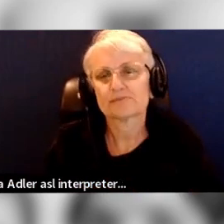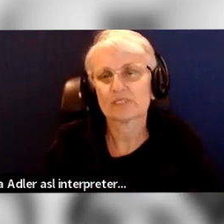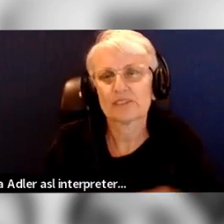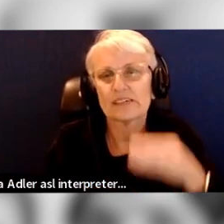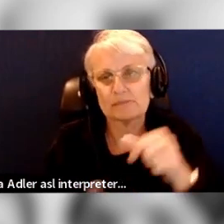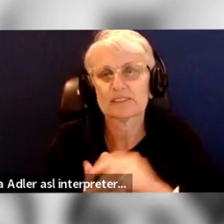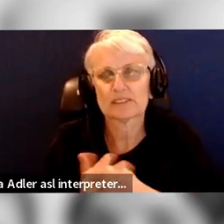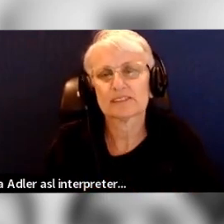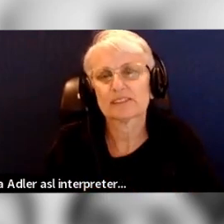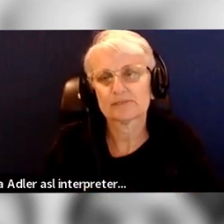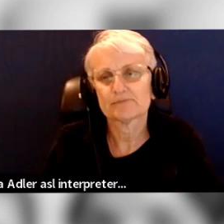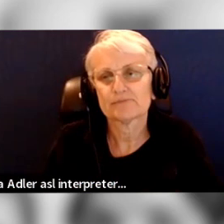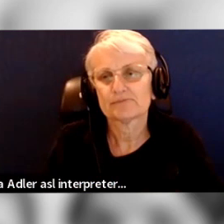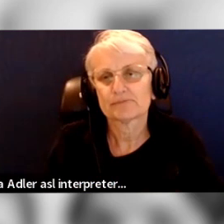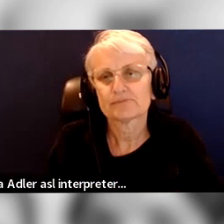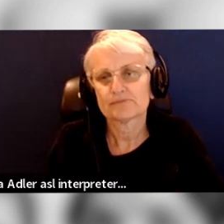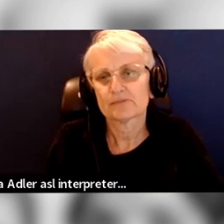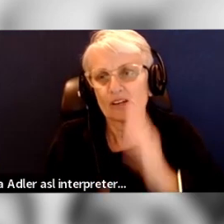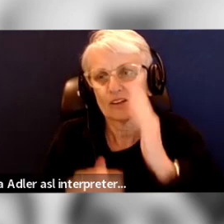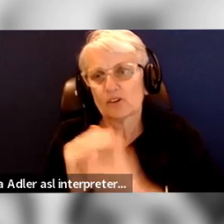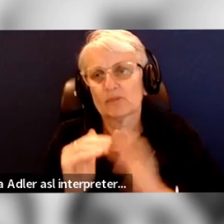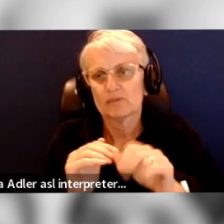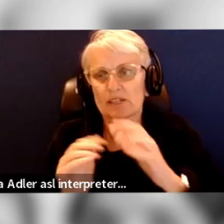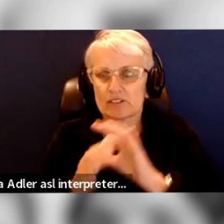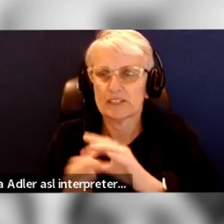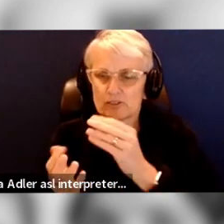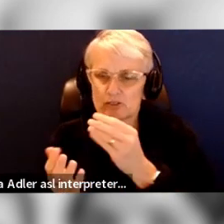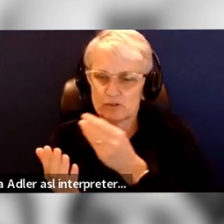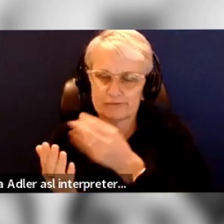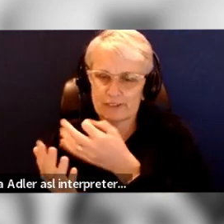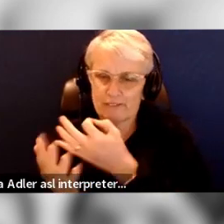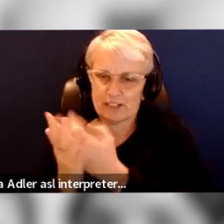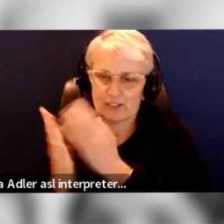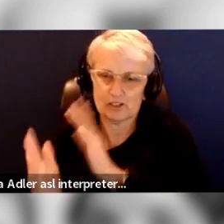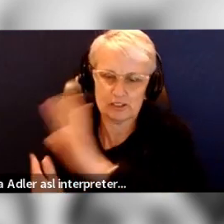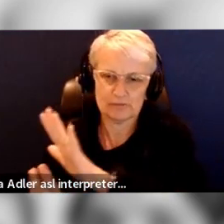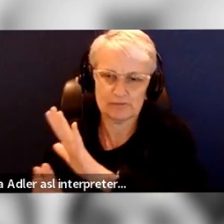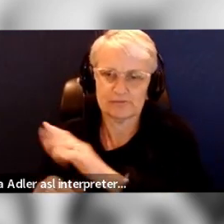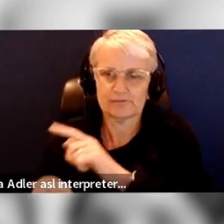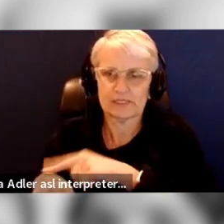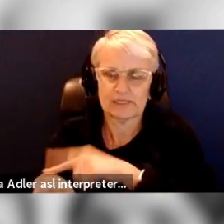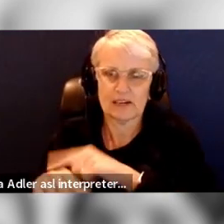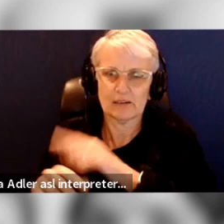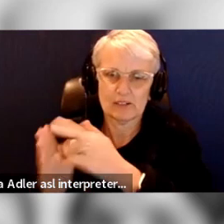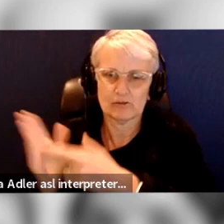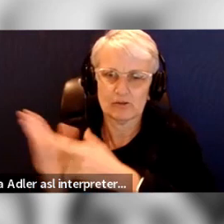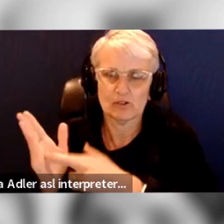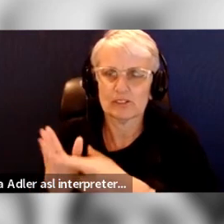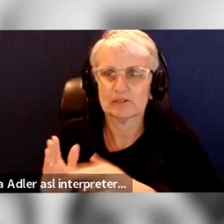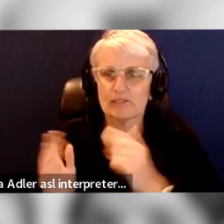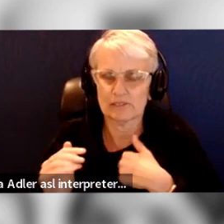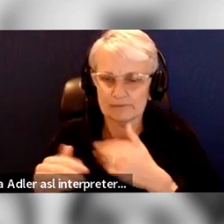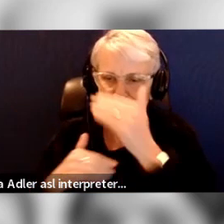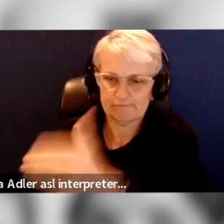and complete your project. That is funder prescribed. So we're time contingent for our funding envelope for this program,